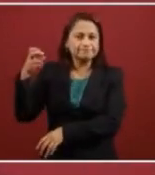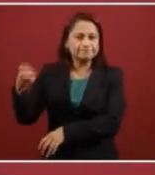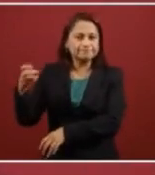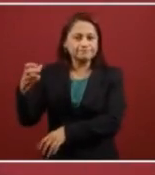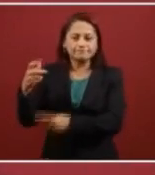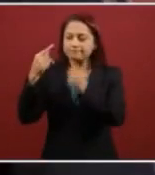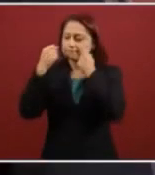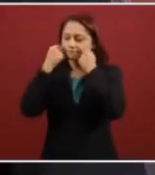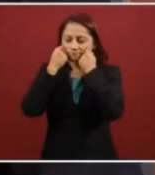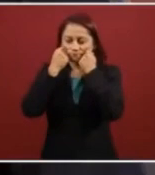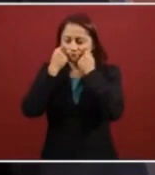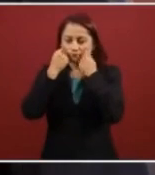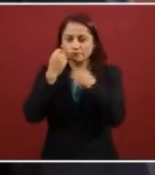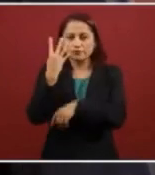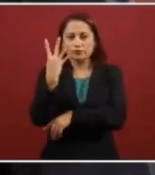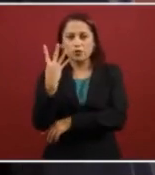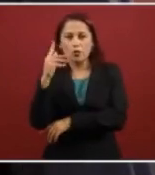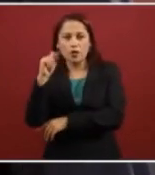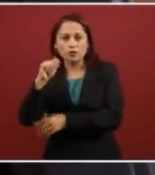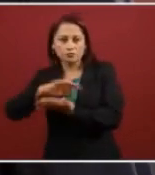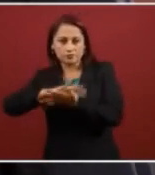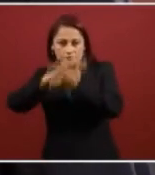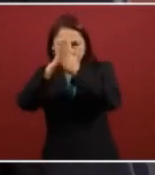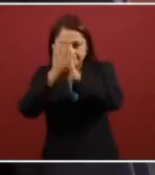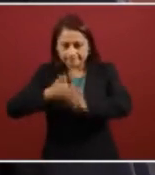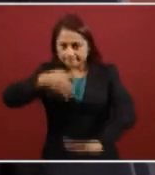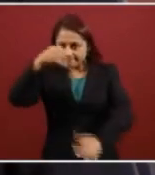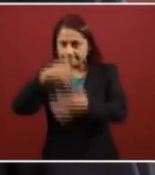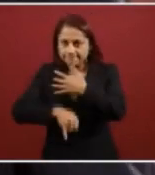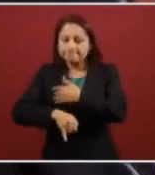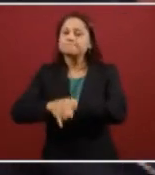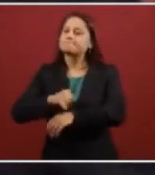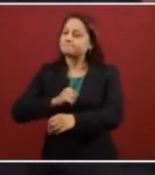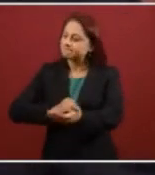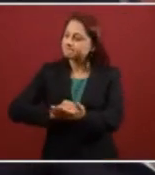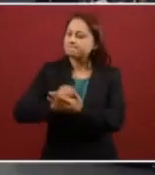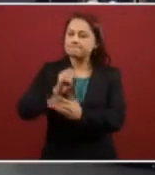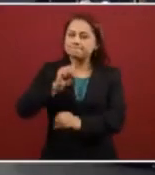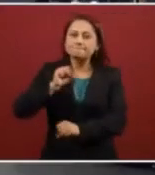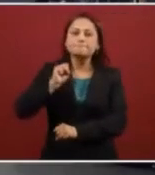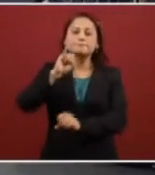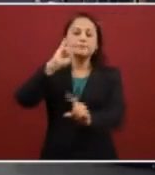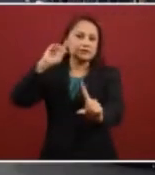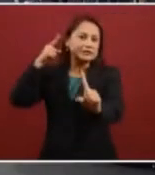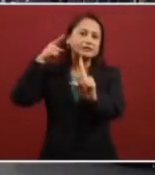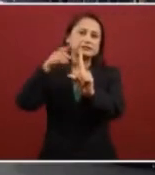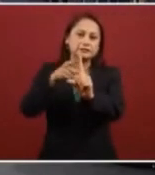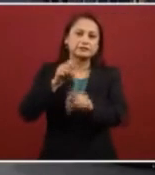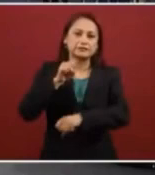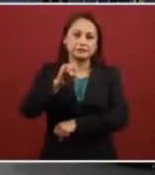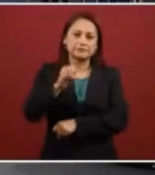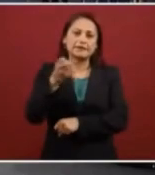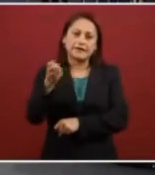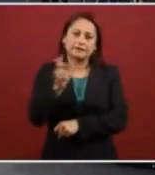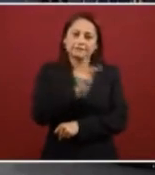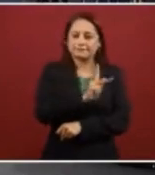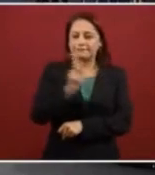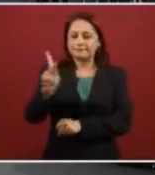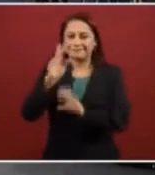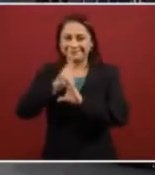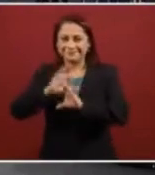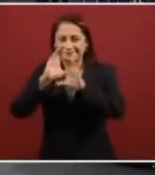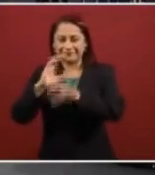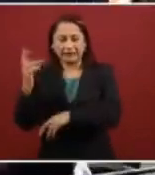va. Is moving va, forward. Va. Y vamos bien. Is vamos going bien. Forward. Ya and le estamos quitando well. Mucho tiempo. But we're taking away too much miren,